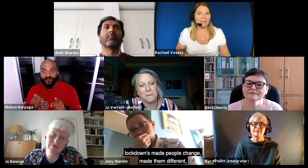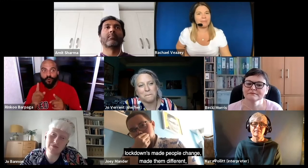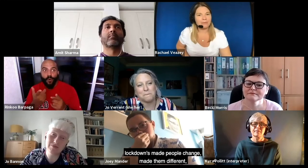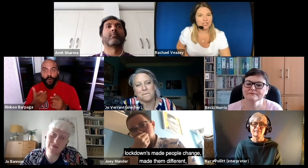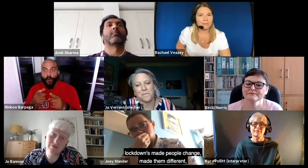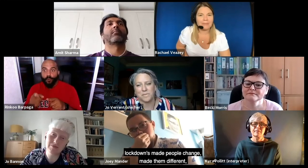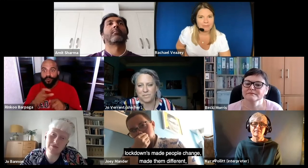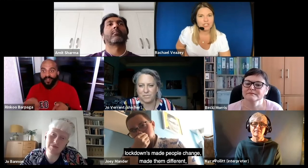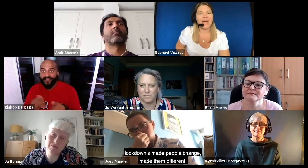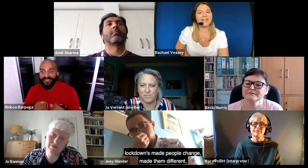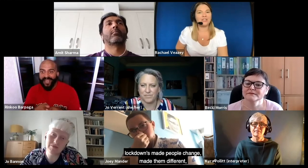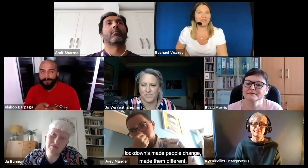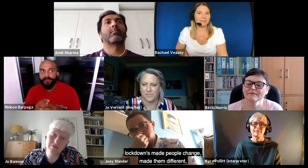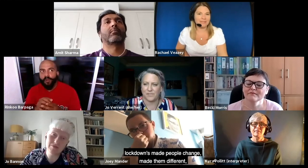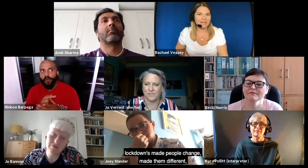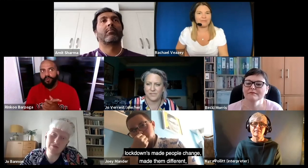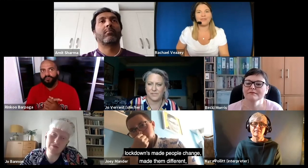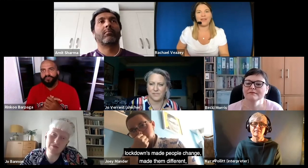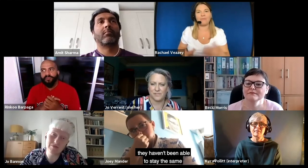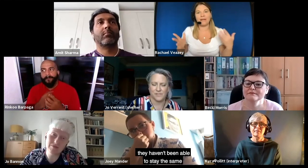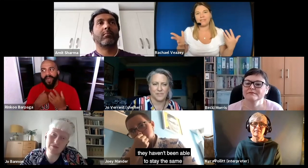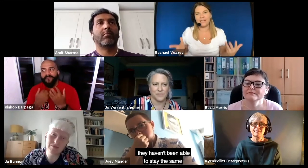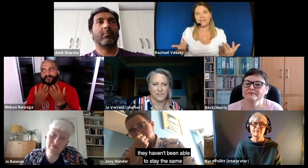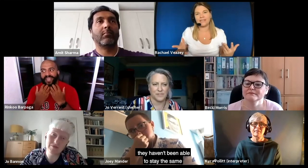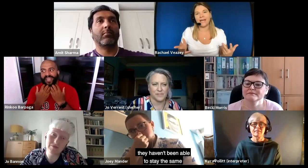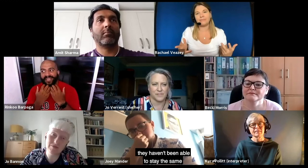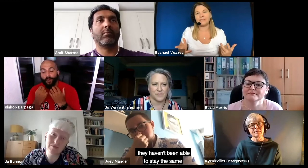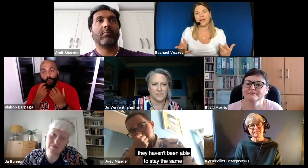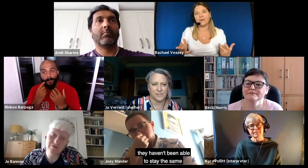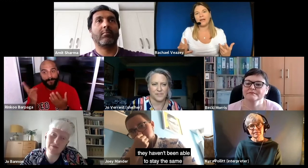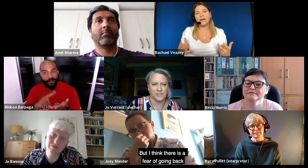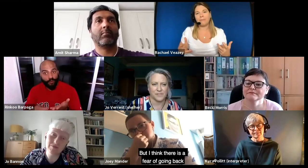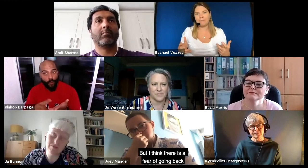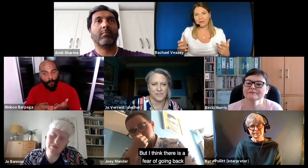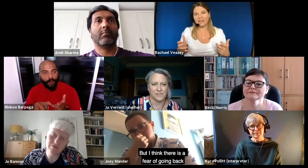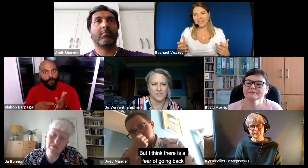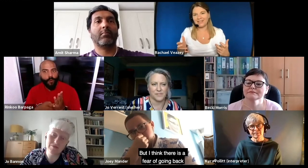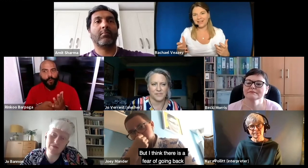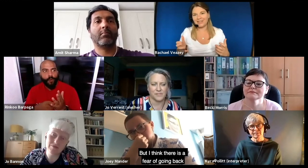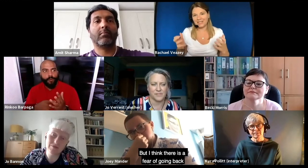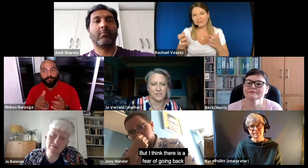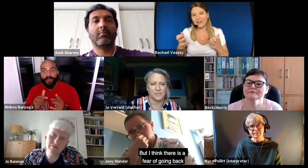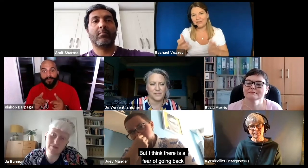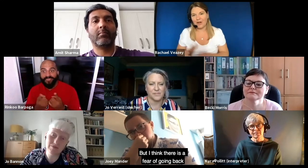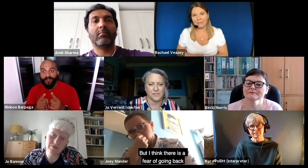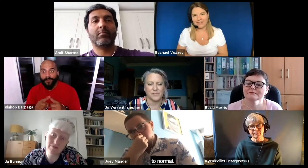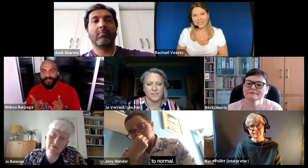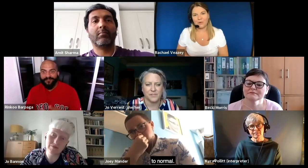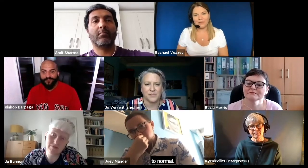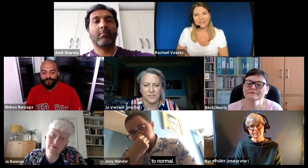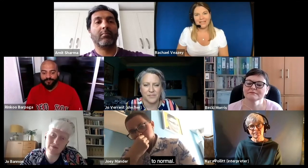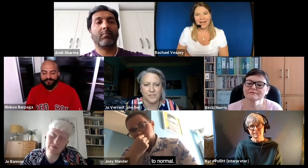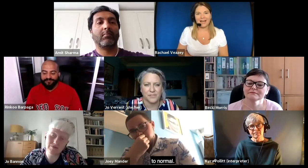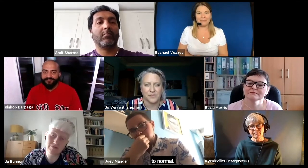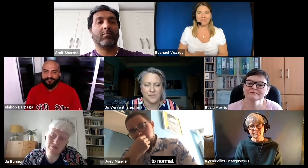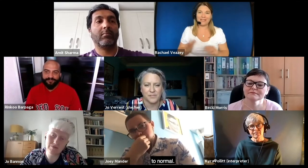lockdowns made people change, made them different. They haven't been able to stay the same. So, but I think there's a fear of going back to